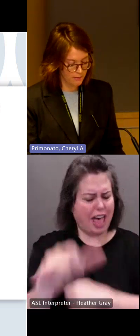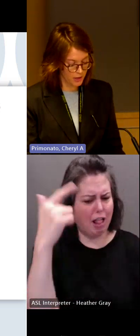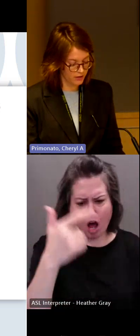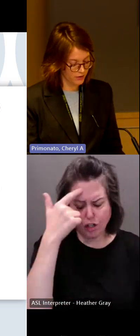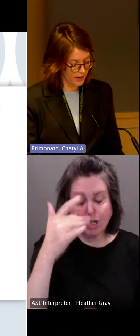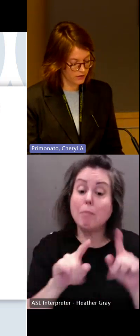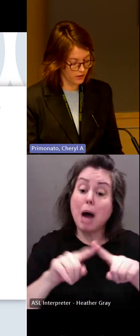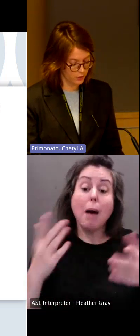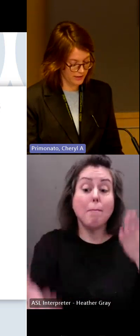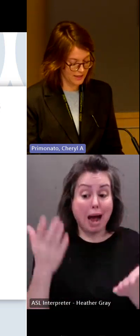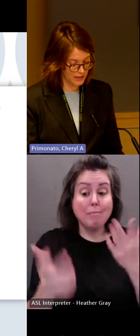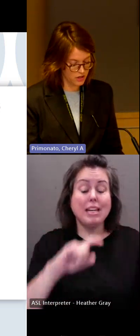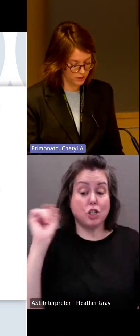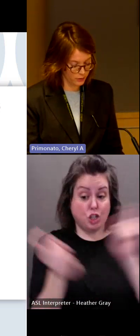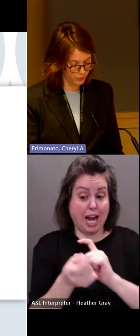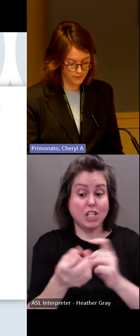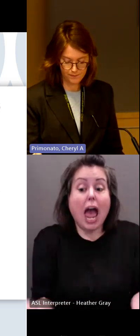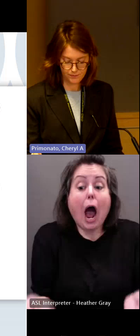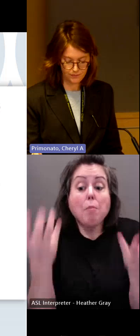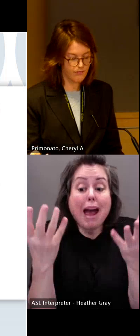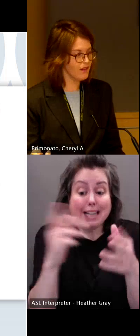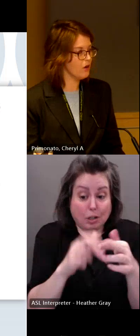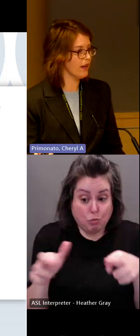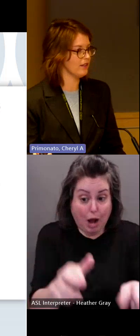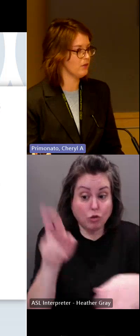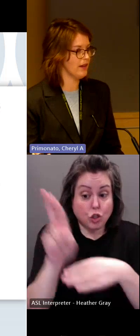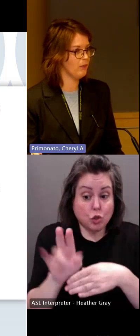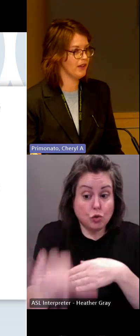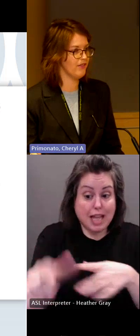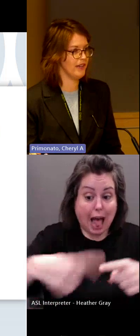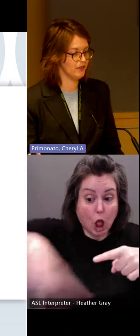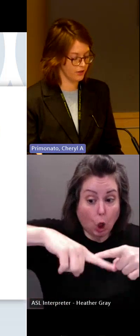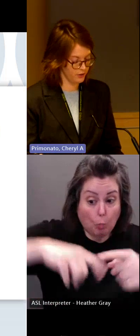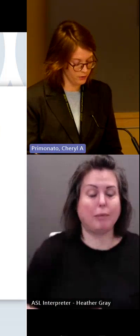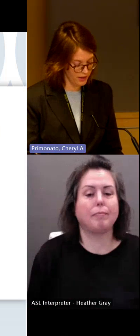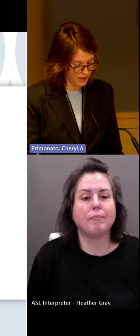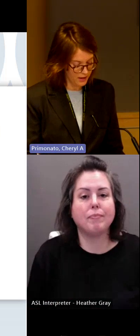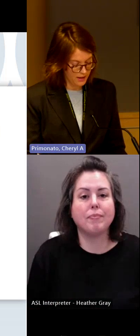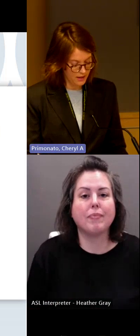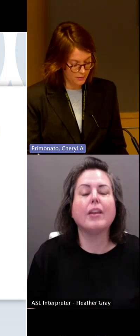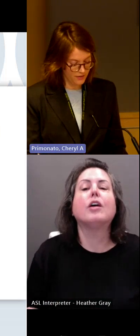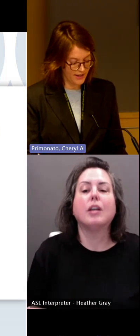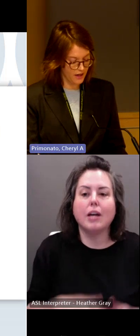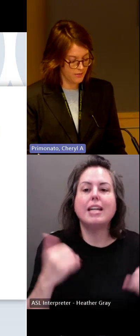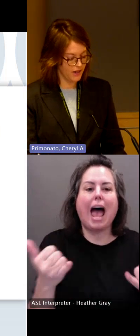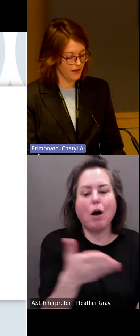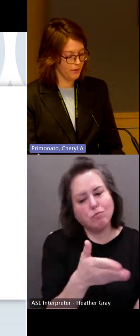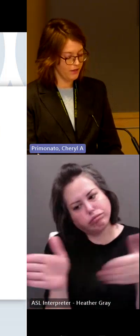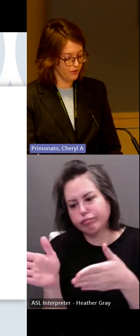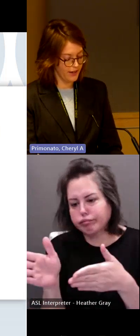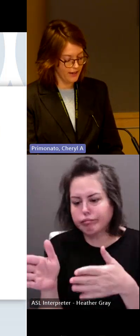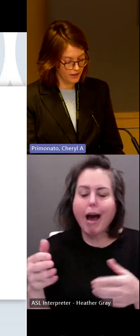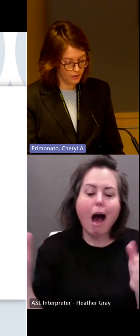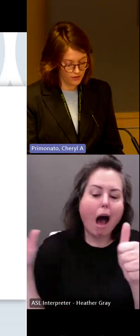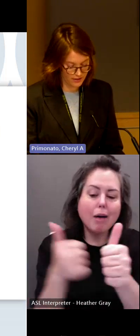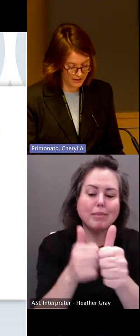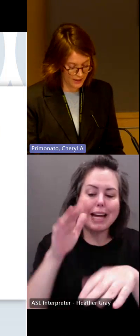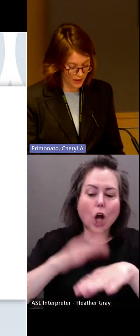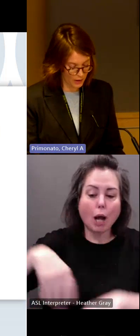total number of routes using each loop. Okay, so now pivoting to provide an update on the